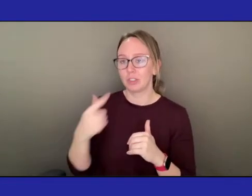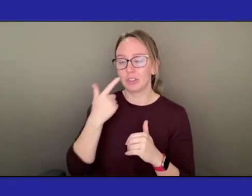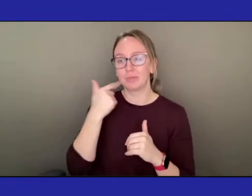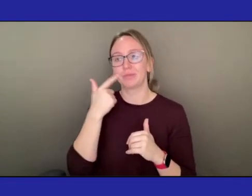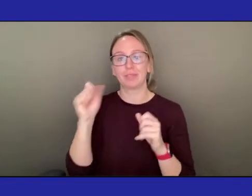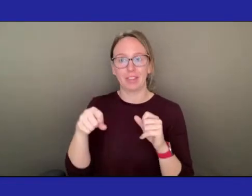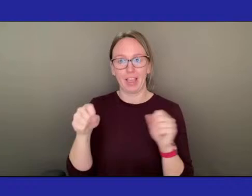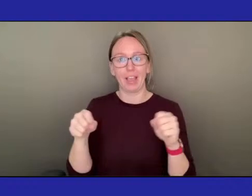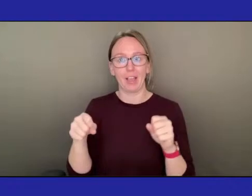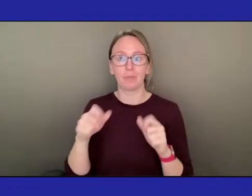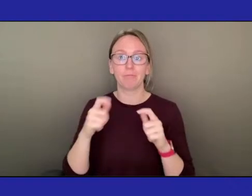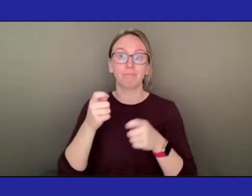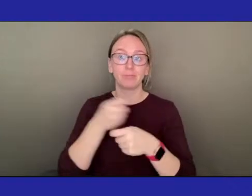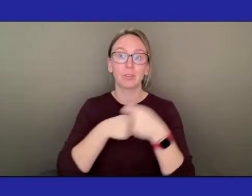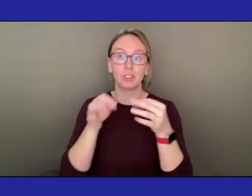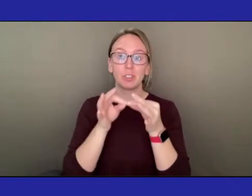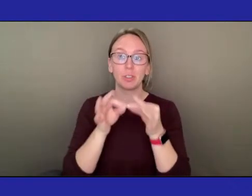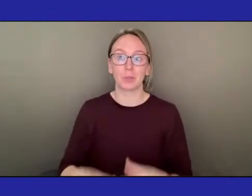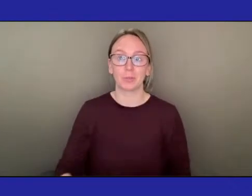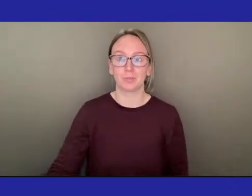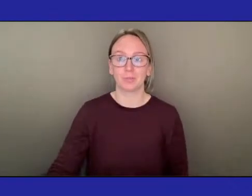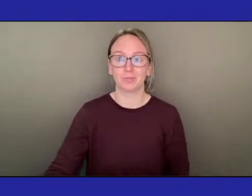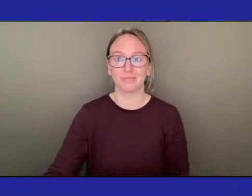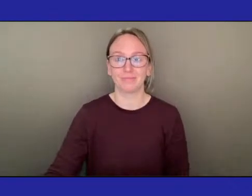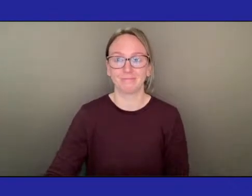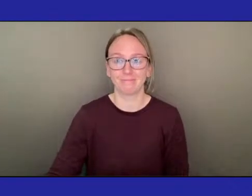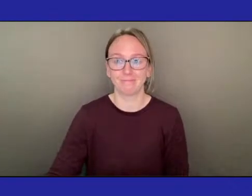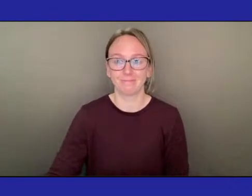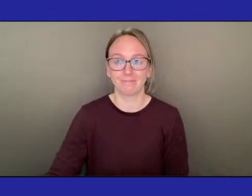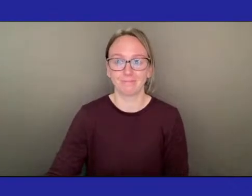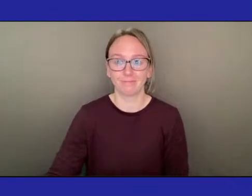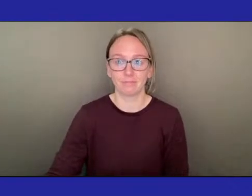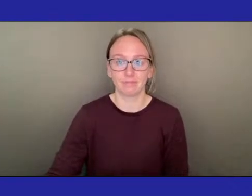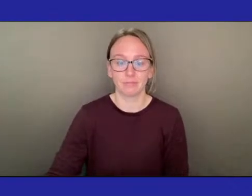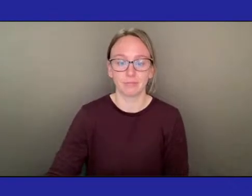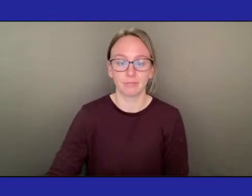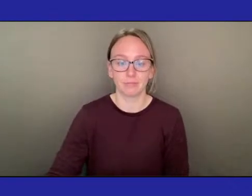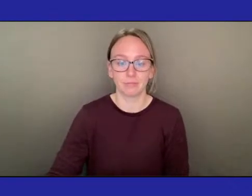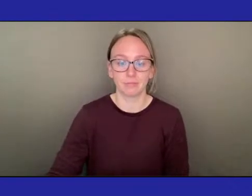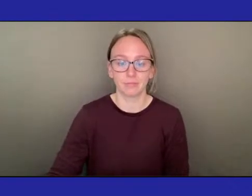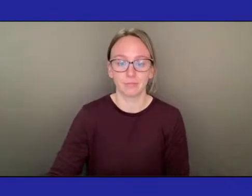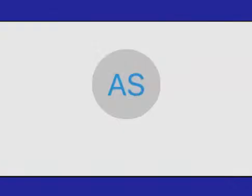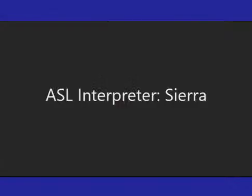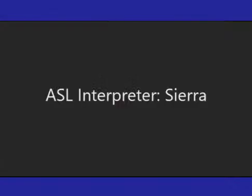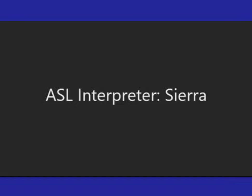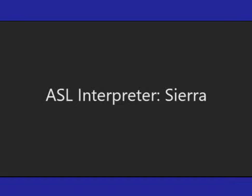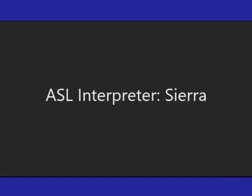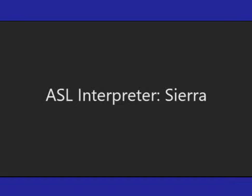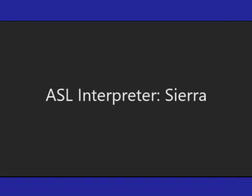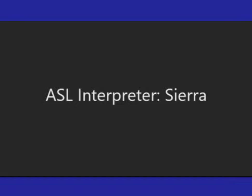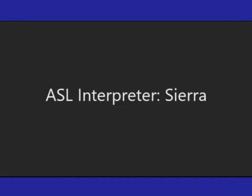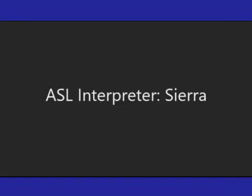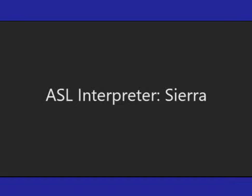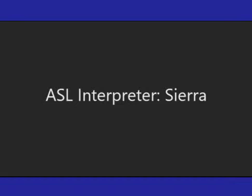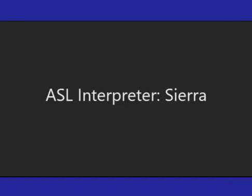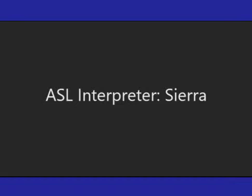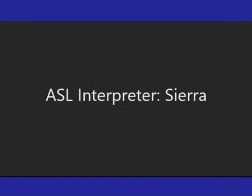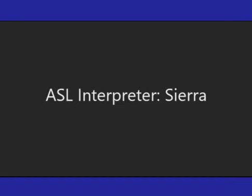Right. Is that available already, where members are able to schedule their first appointment? Right.